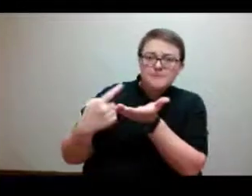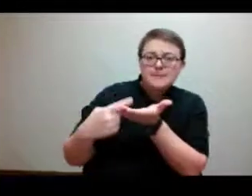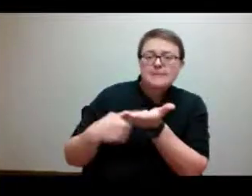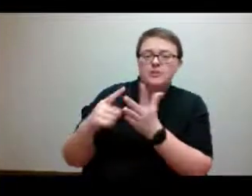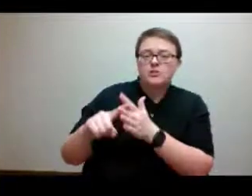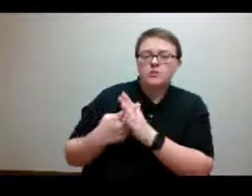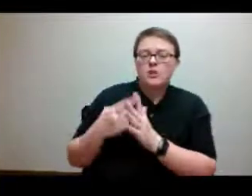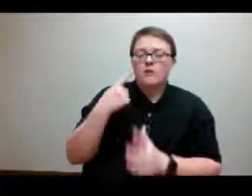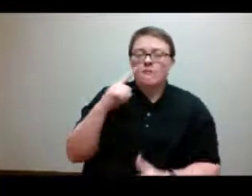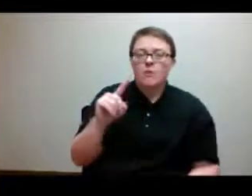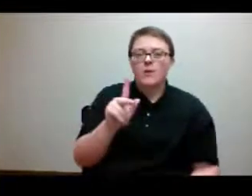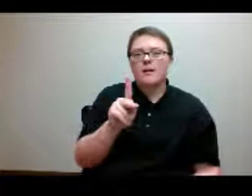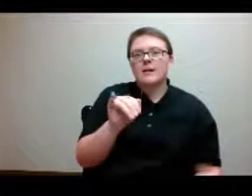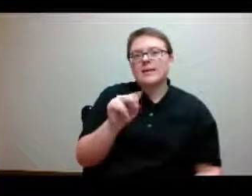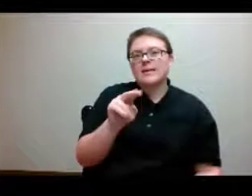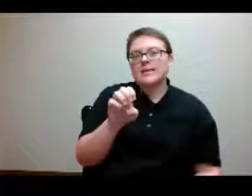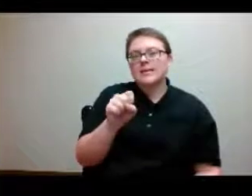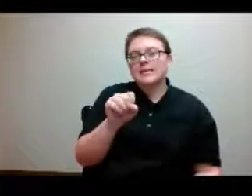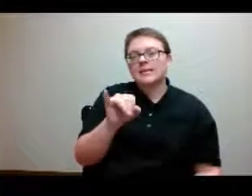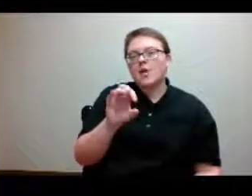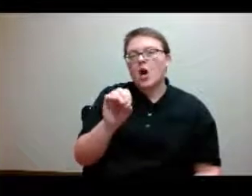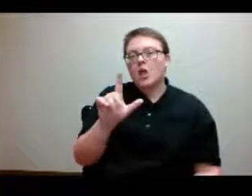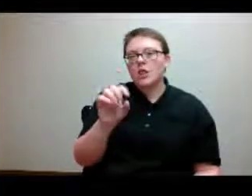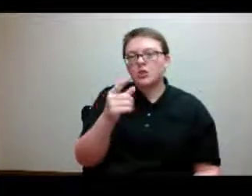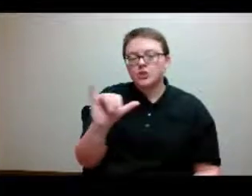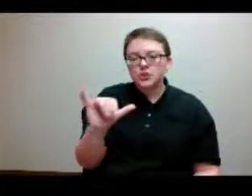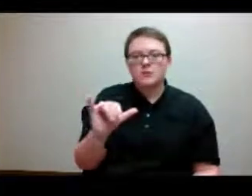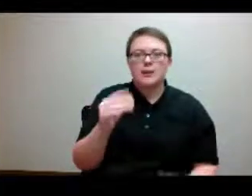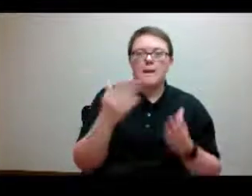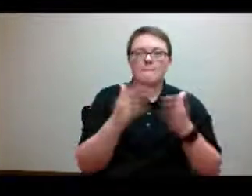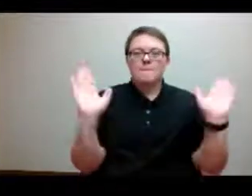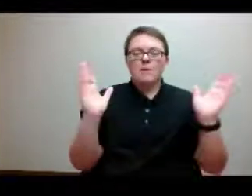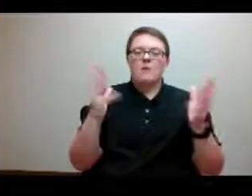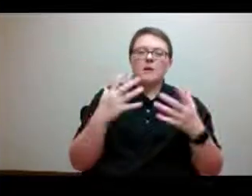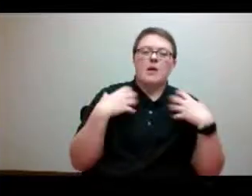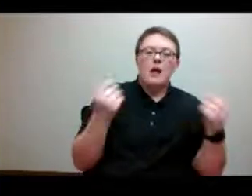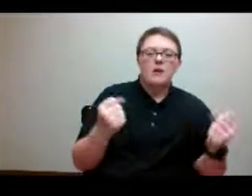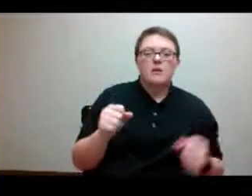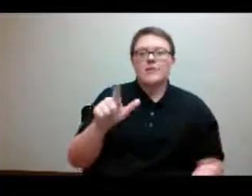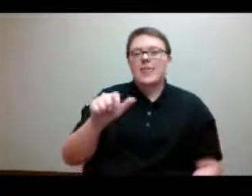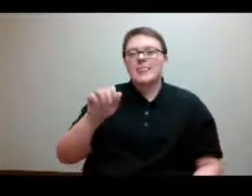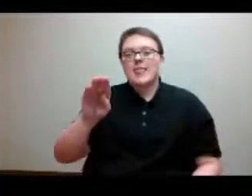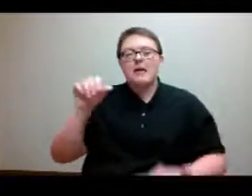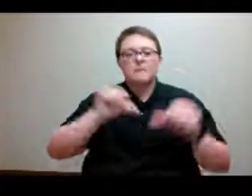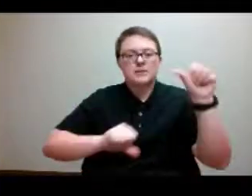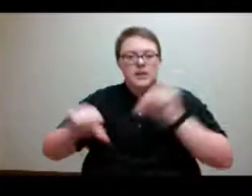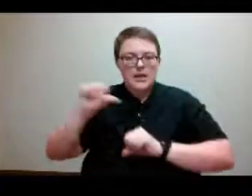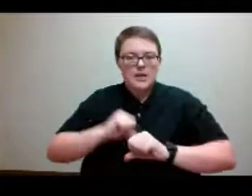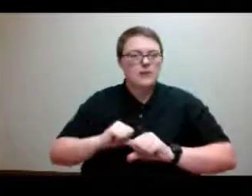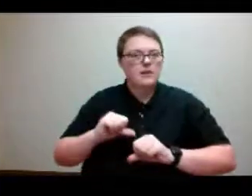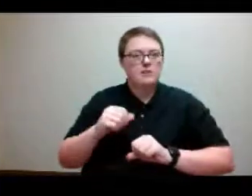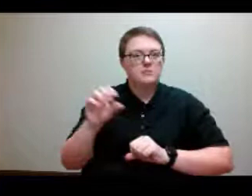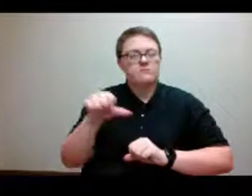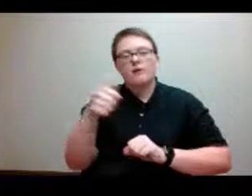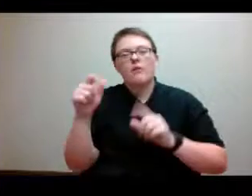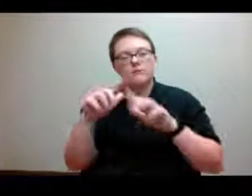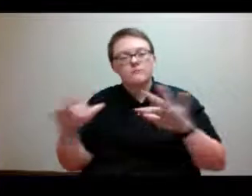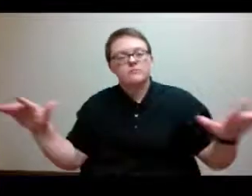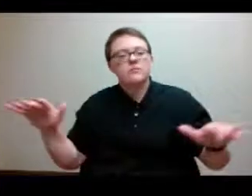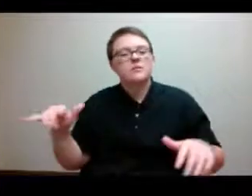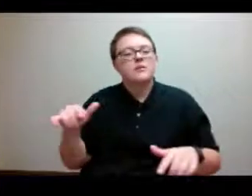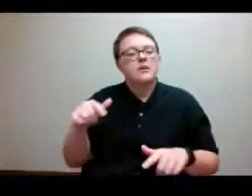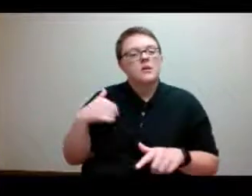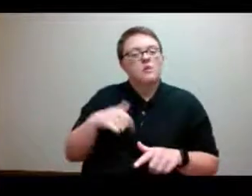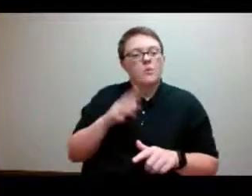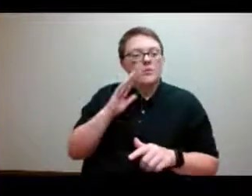kinesiology, medical lab science, public health, and others. And we'll be rolling those out as they come to fruition. And then